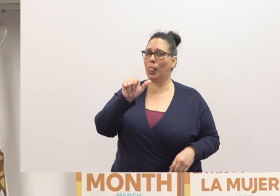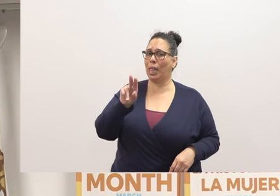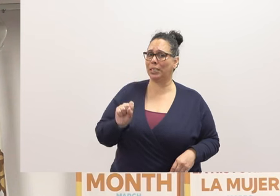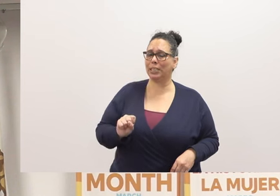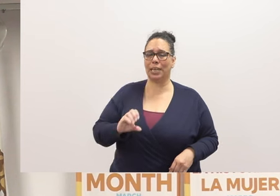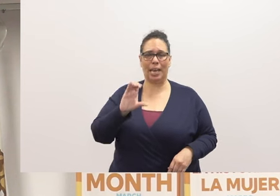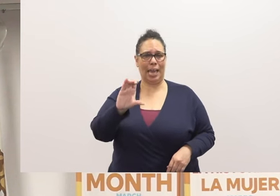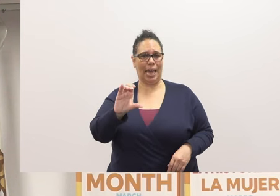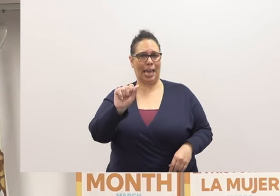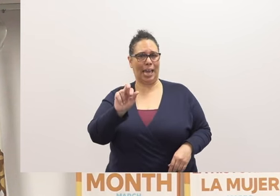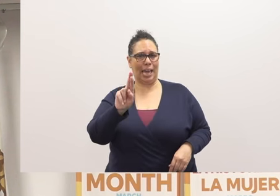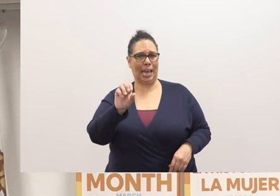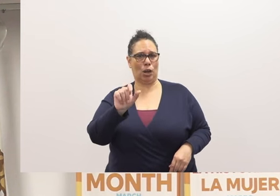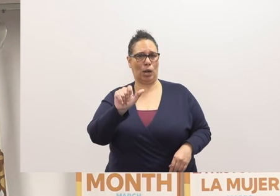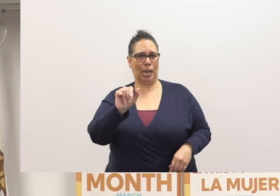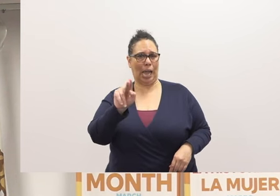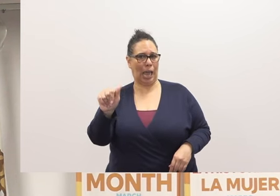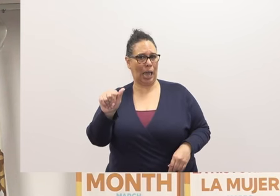Carolina?